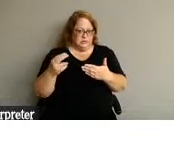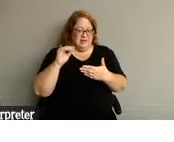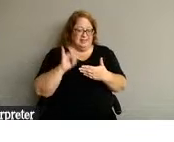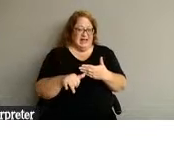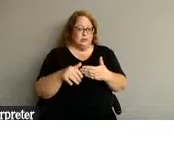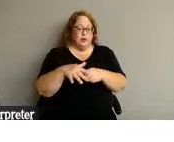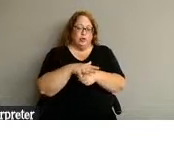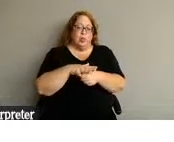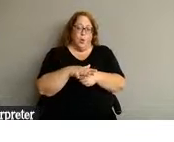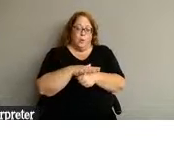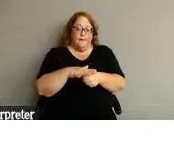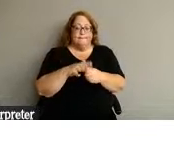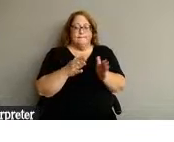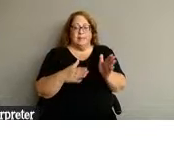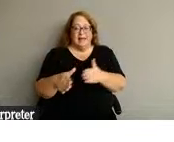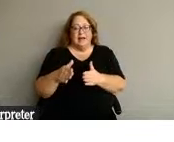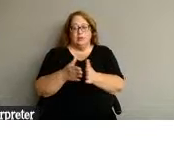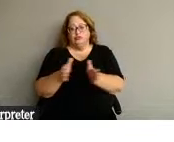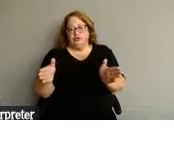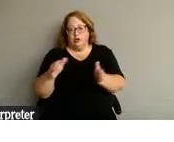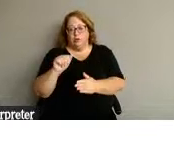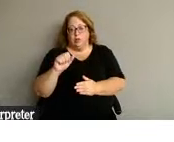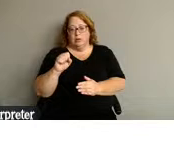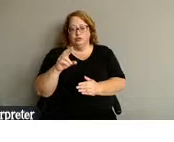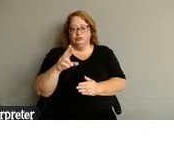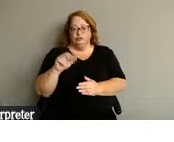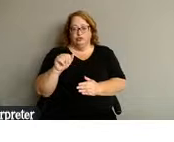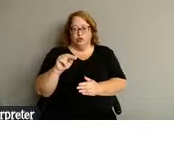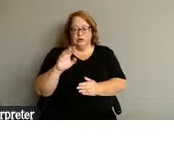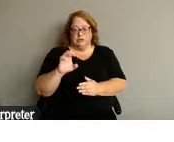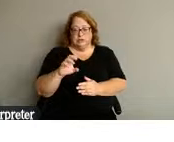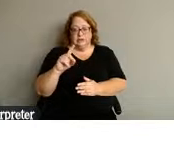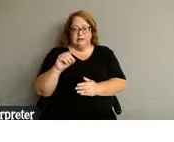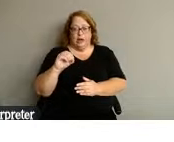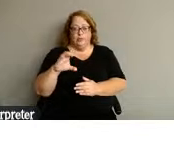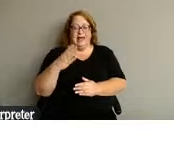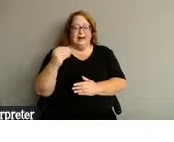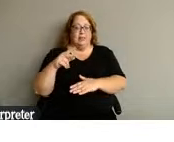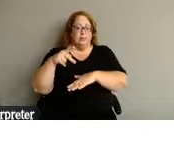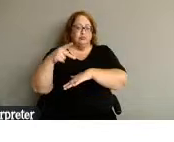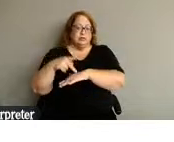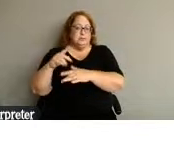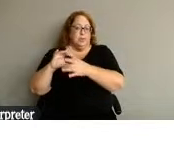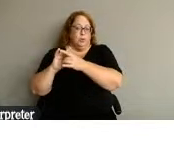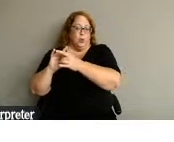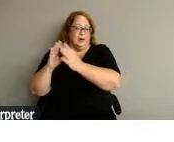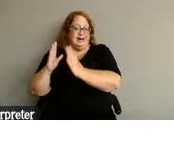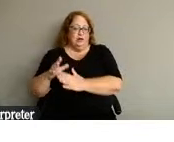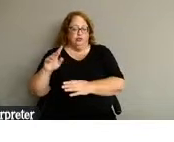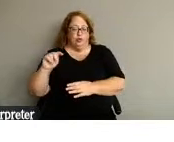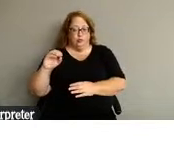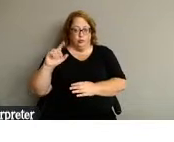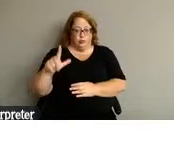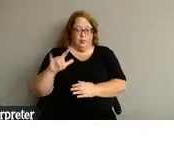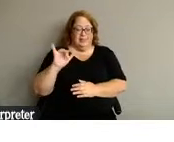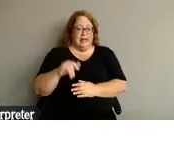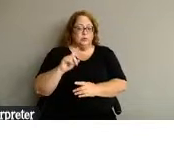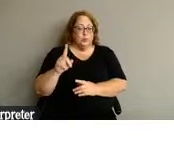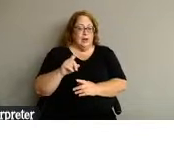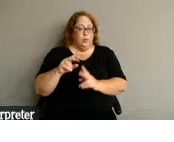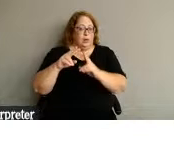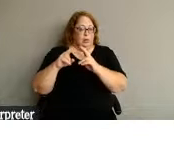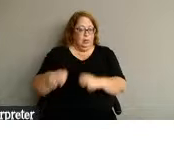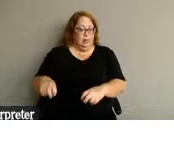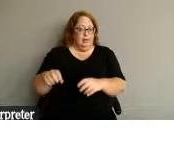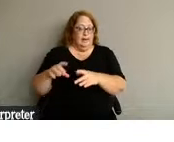local compliance plan, the general assurance document, and the principal coordinator collaboration tool, because that's kind of where we dig into our